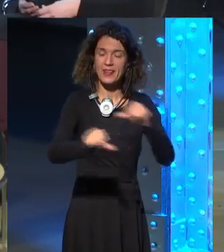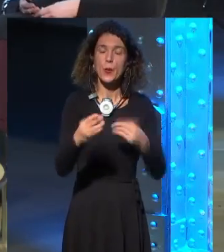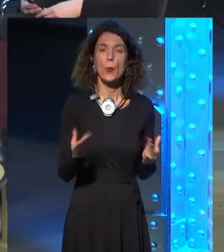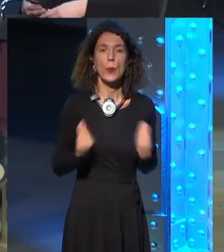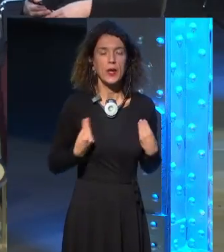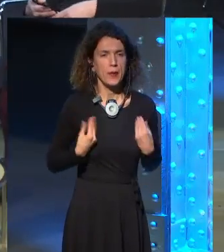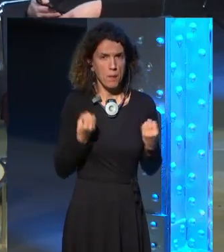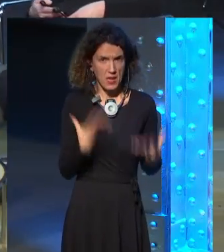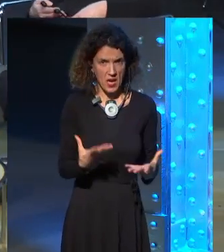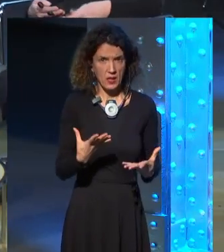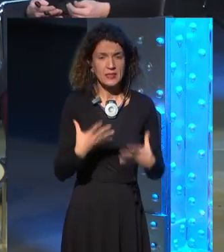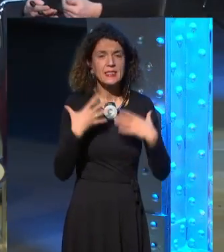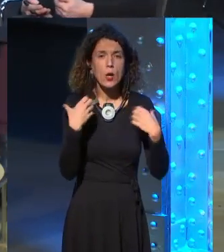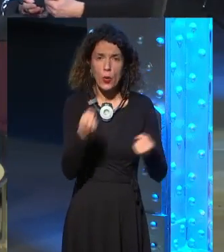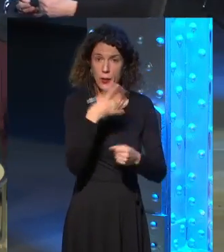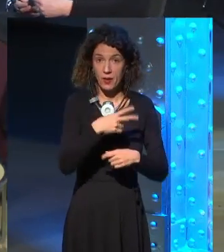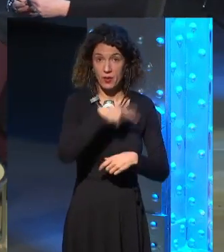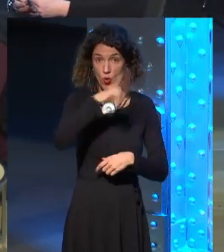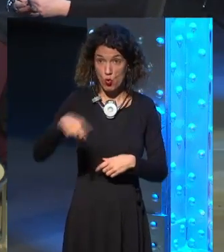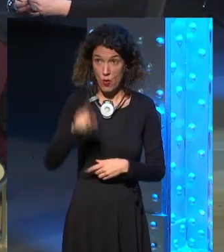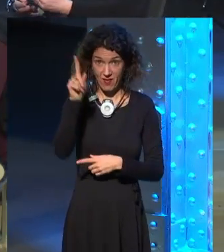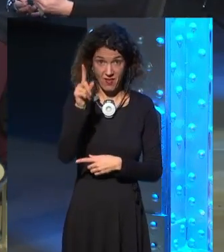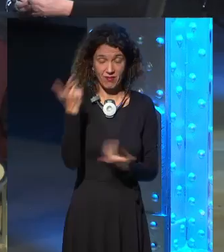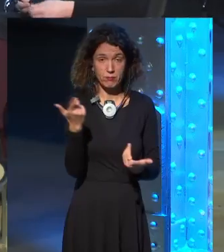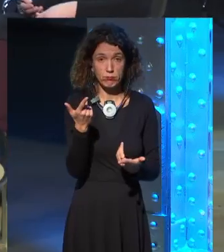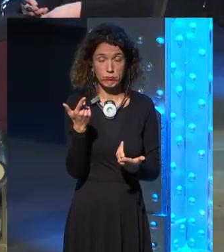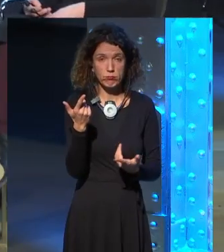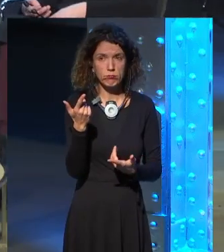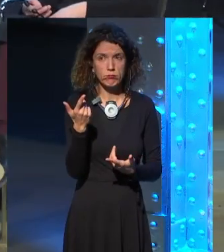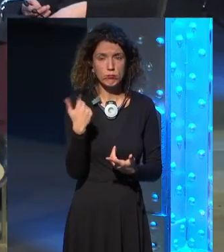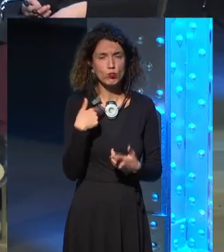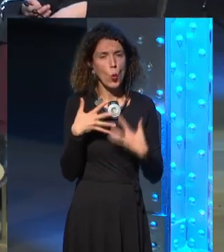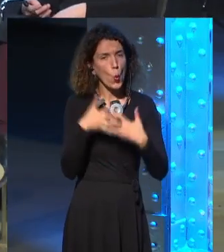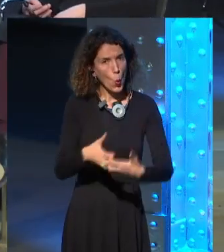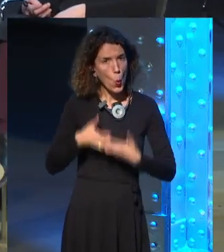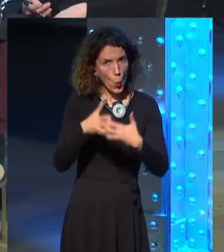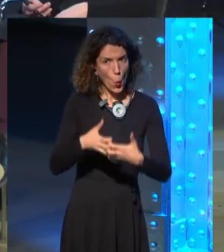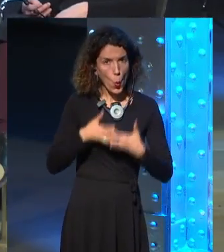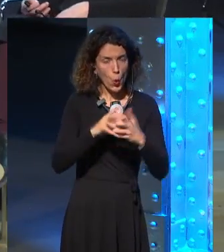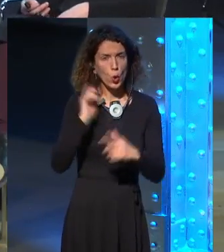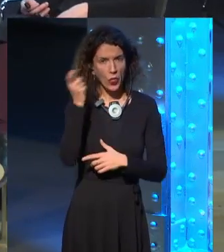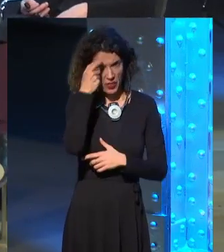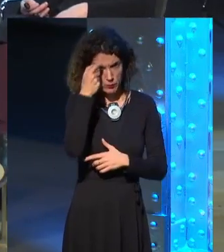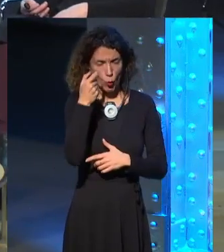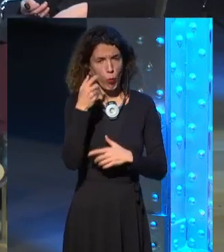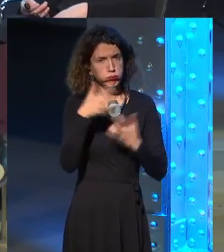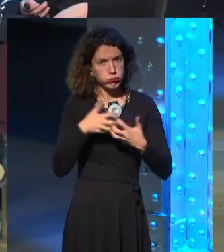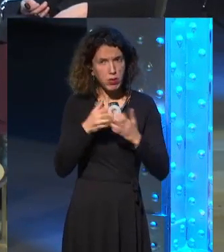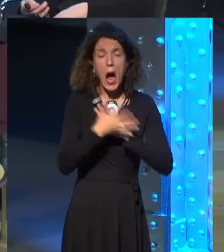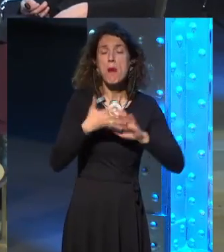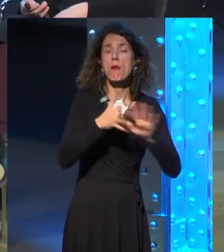We have in Norway struggled a lot with concepts. We are not talking about happiness.